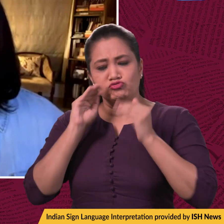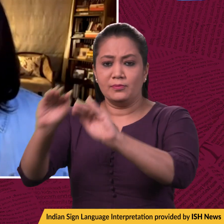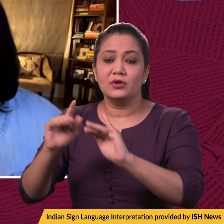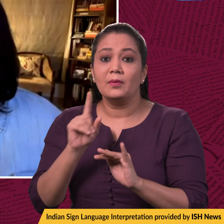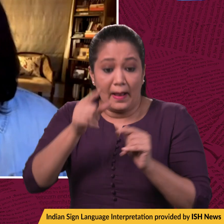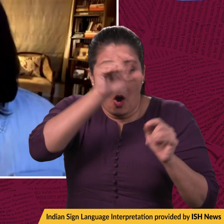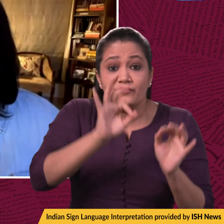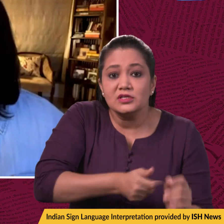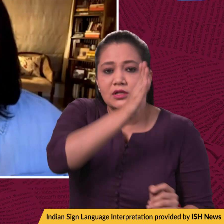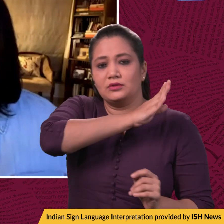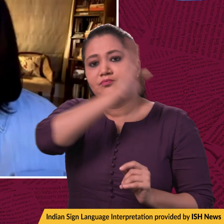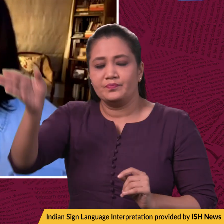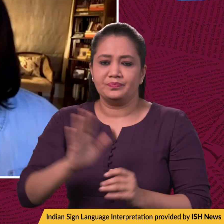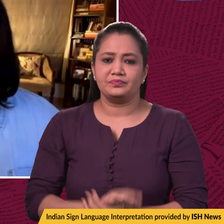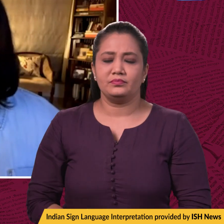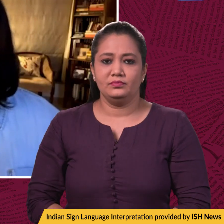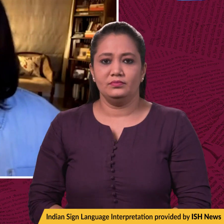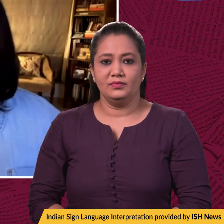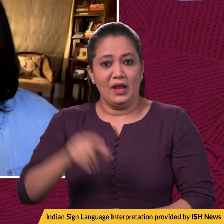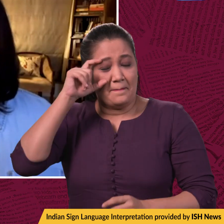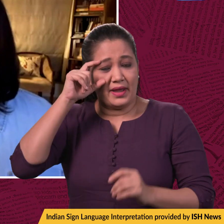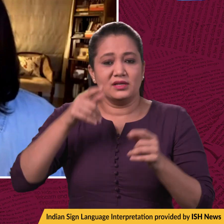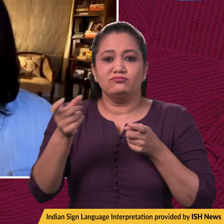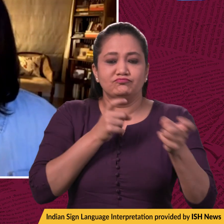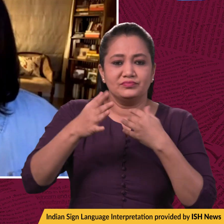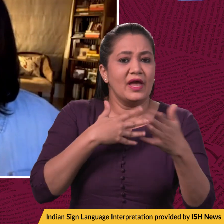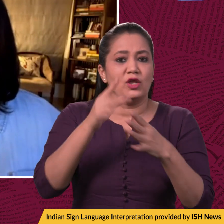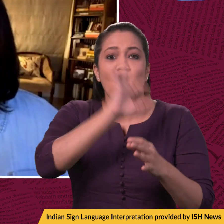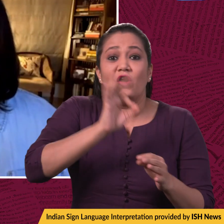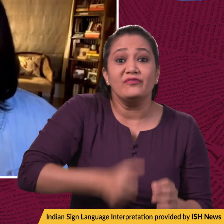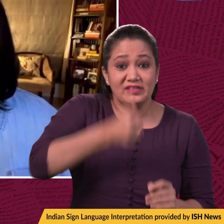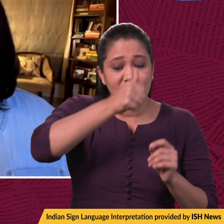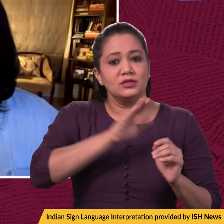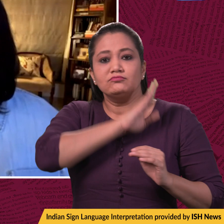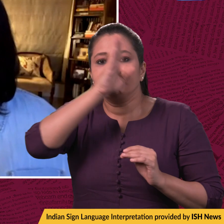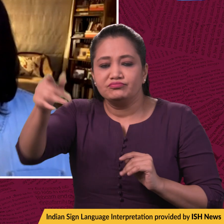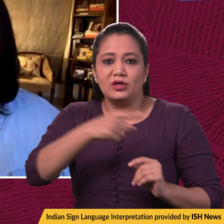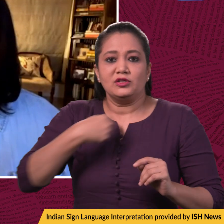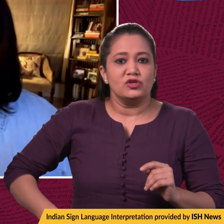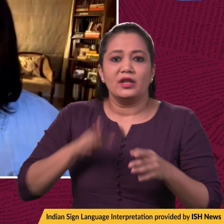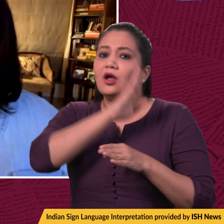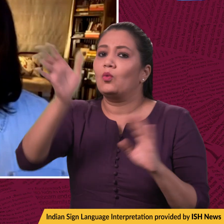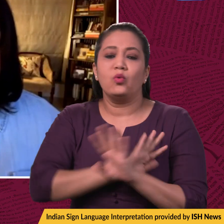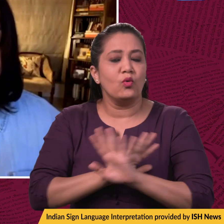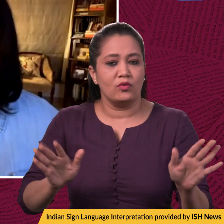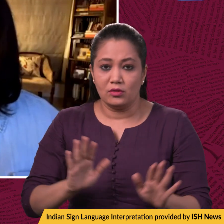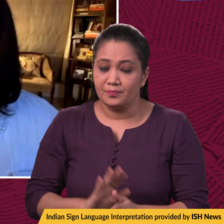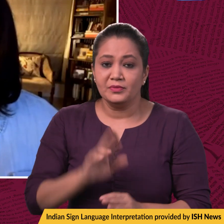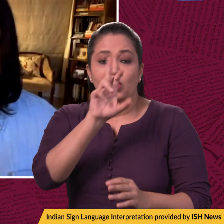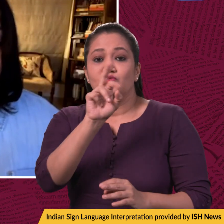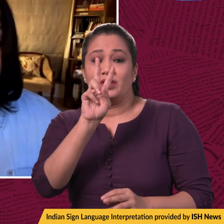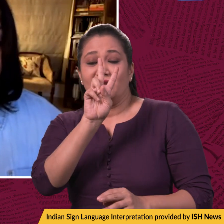House Press Secretary has said, and I quote, the Biden administration will not send any diplomatic representation to Beijing for the 2022